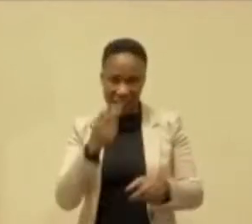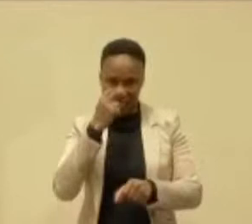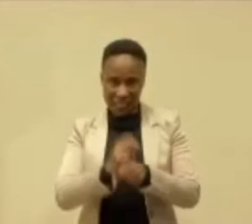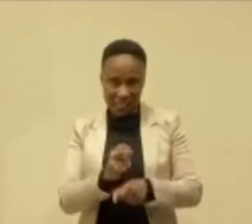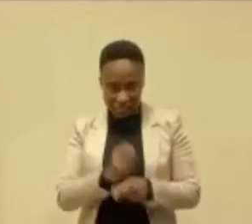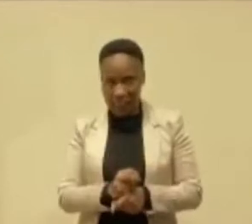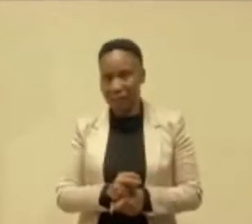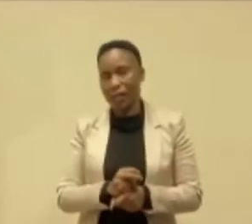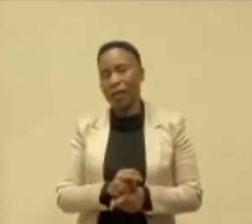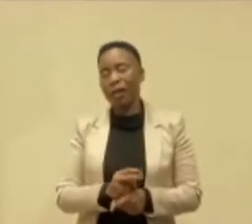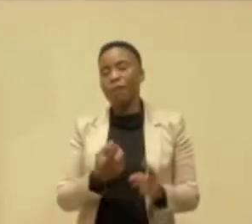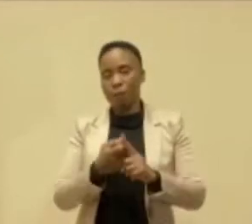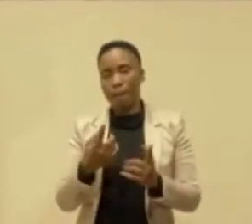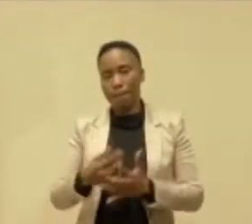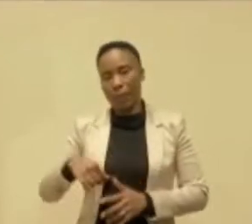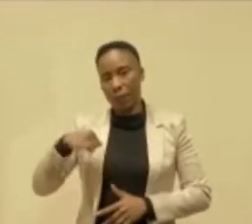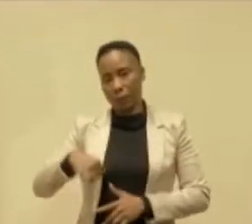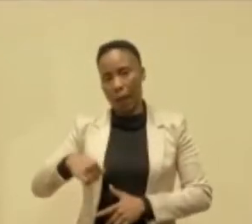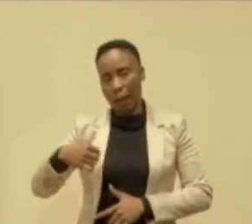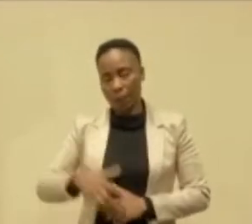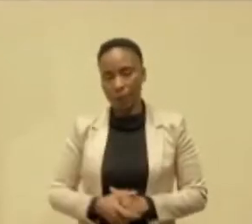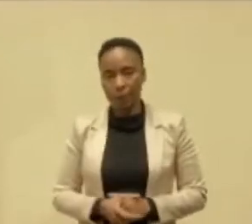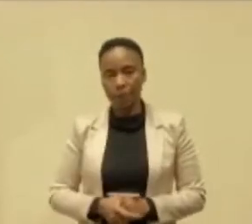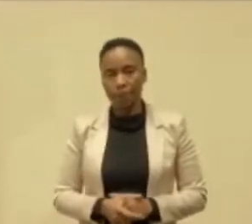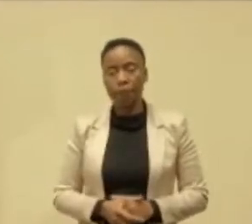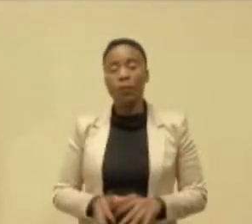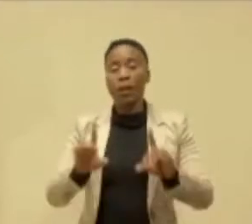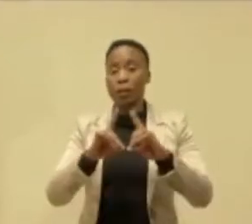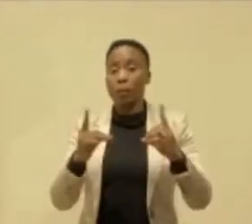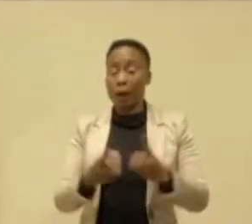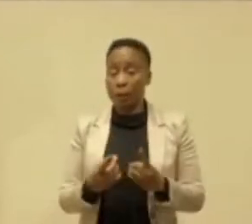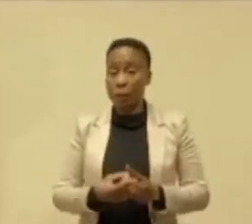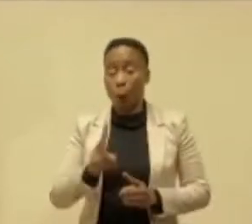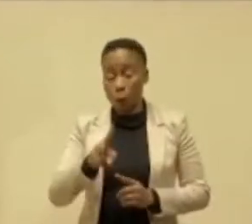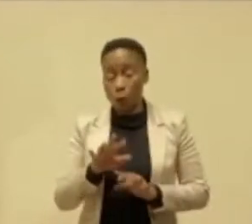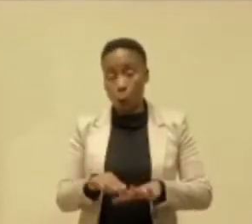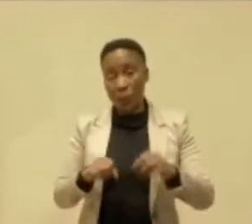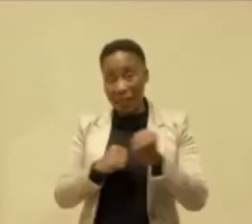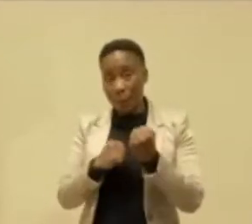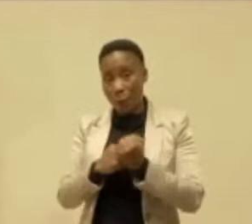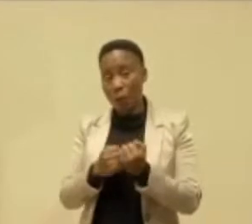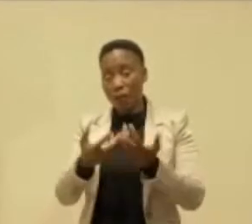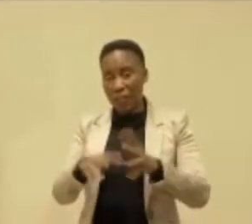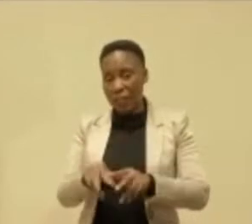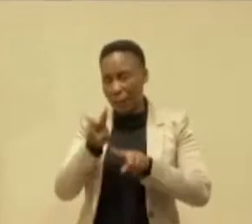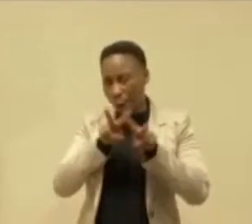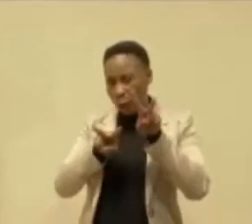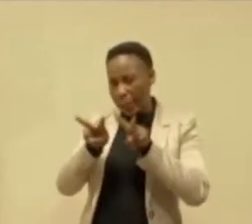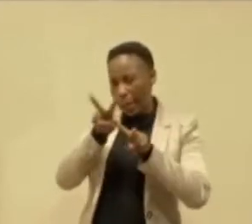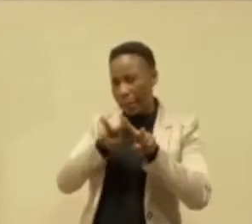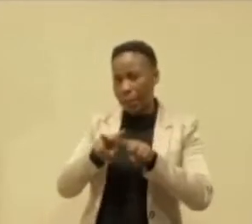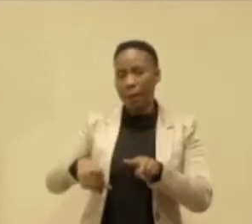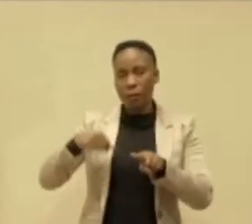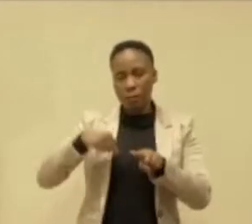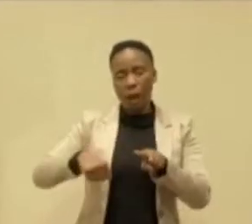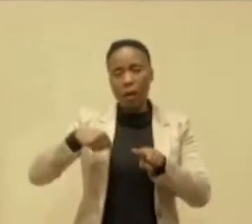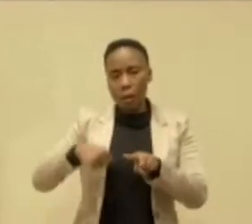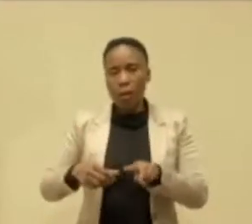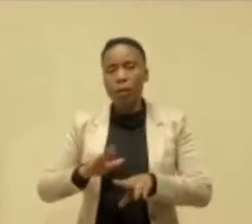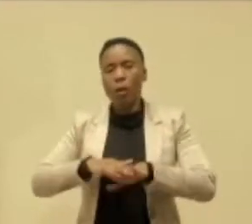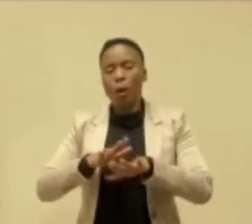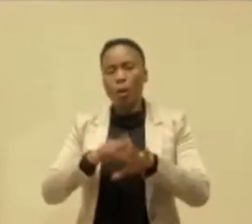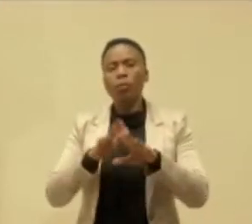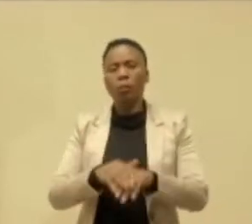ireland and maspara department has also been supporting and monitoring municipalities on